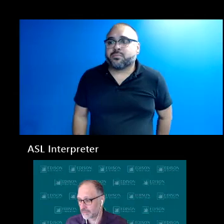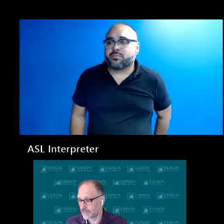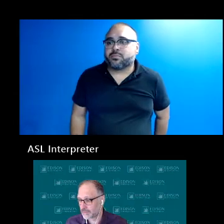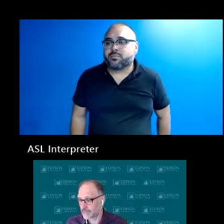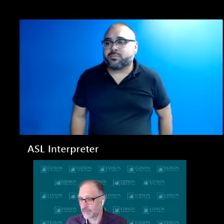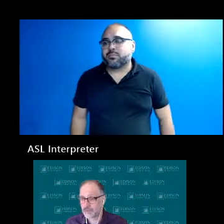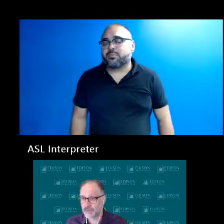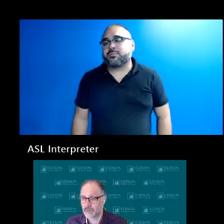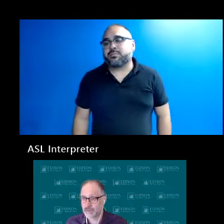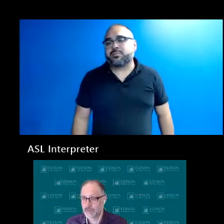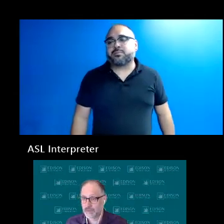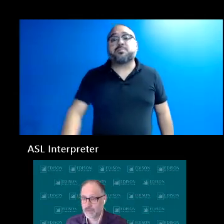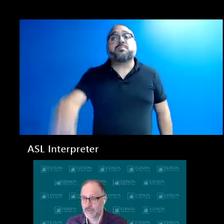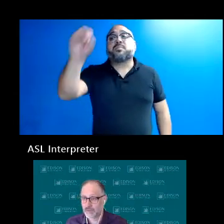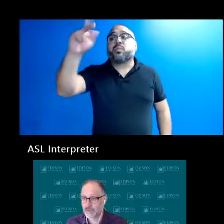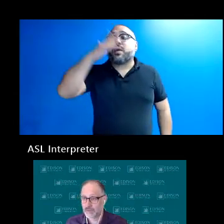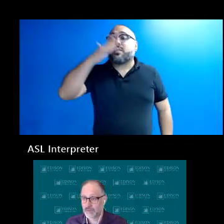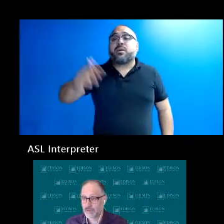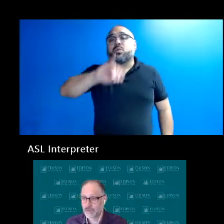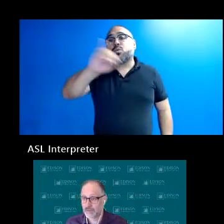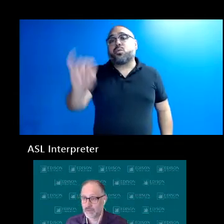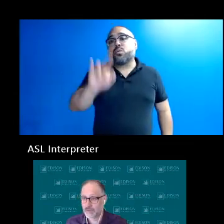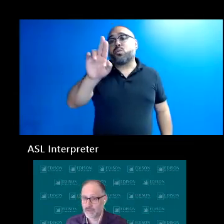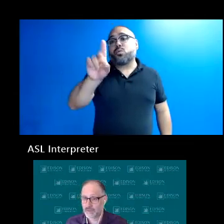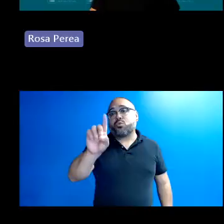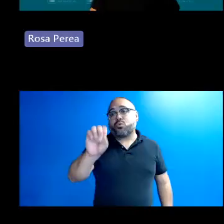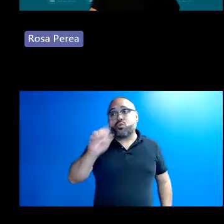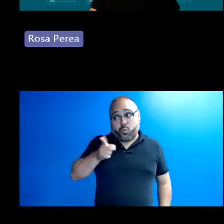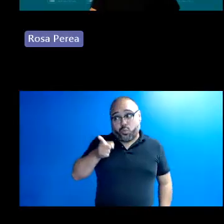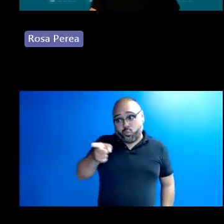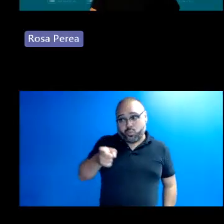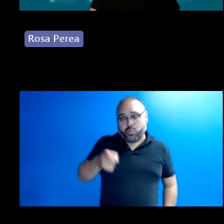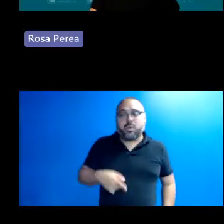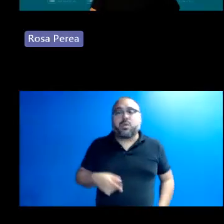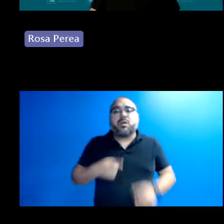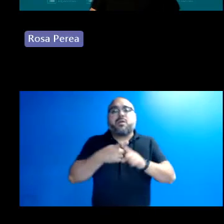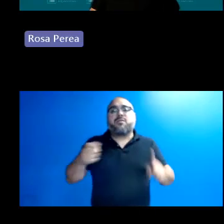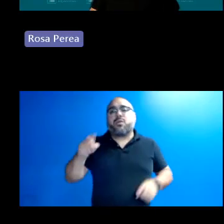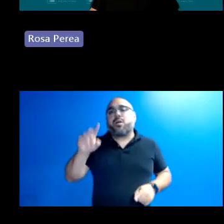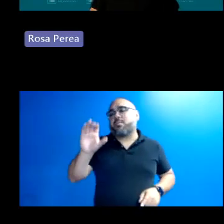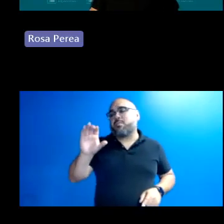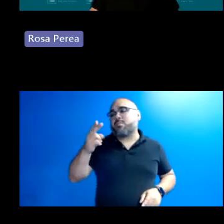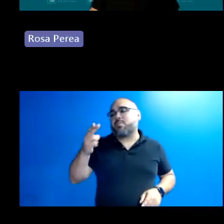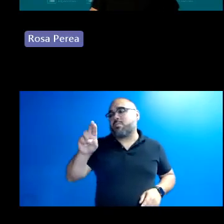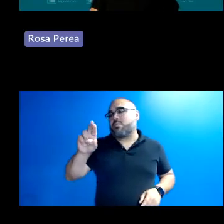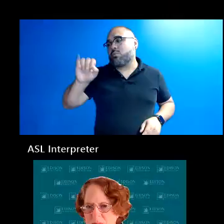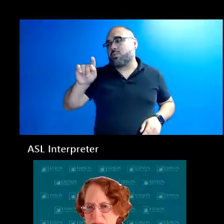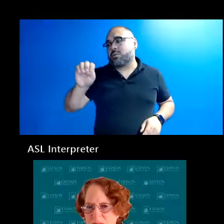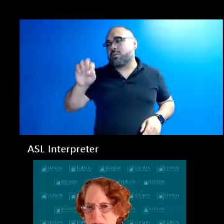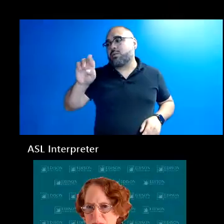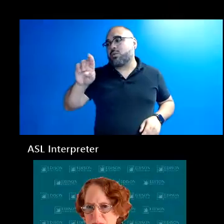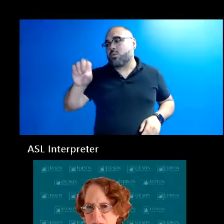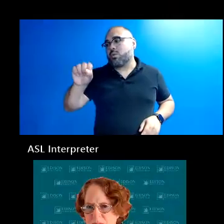Okay, thank you. Jude, this one is for you. From Christy Russell. How do we find out if we're going to be on